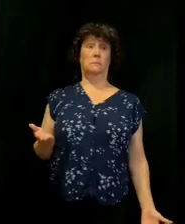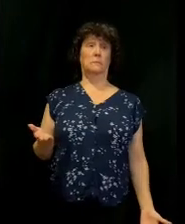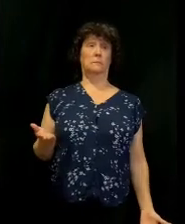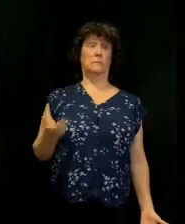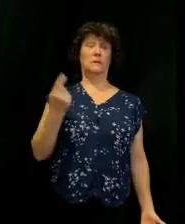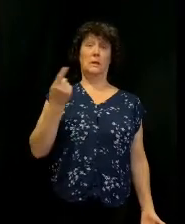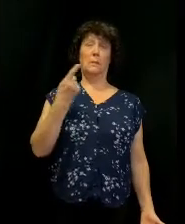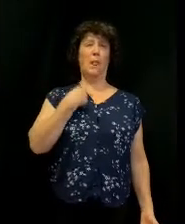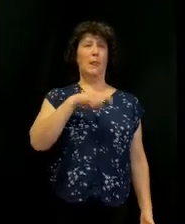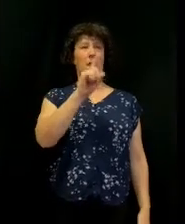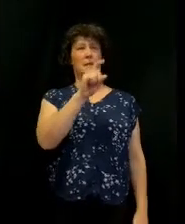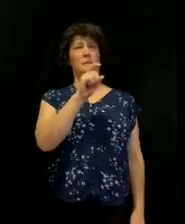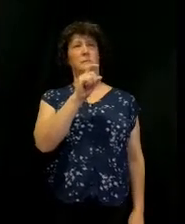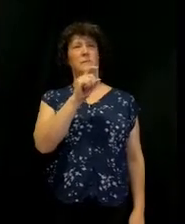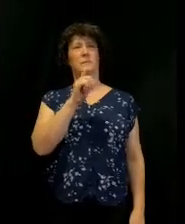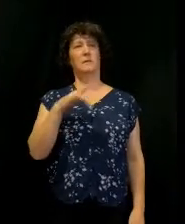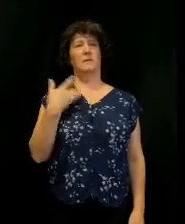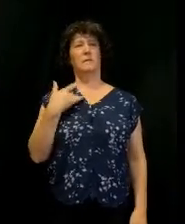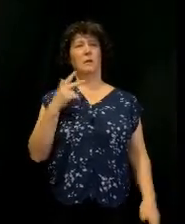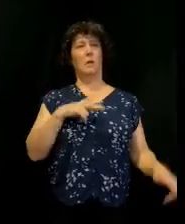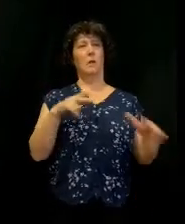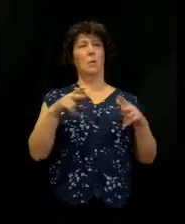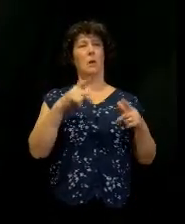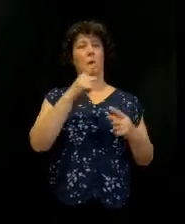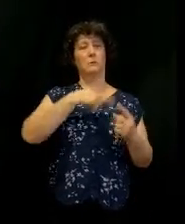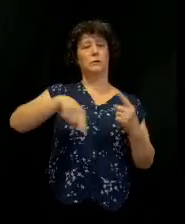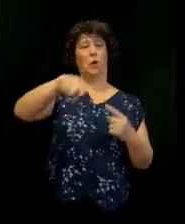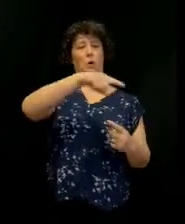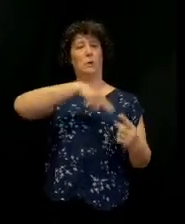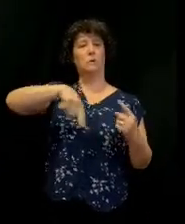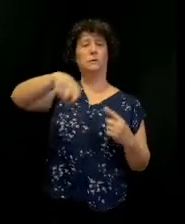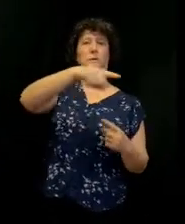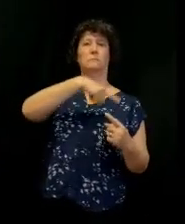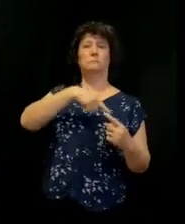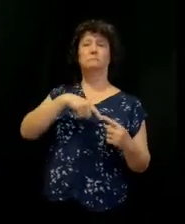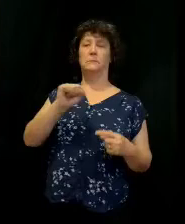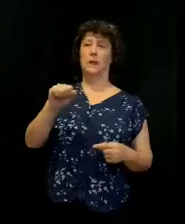Someone asked me the other day, he you know what? Do ever feel like you're walking in circles? I said, yeah, about once a week I do.